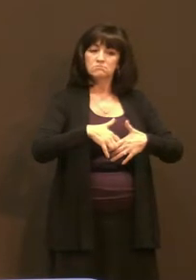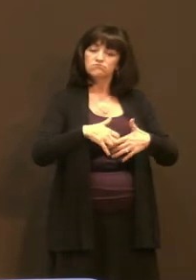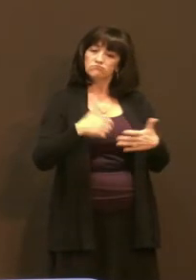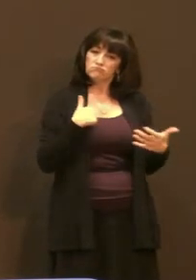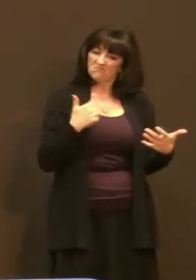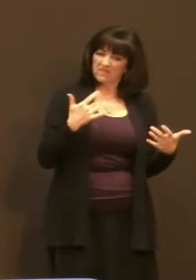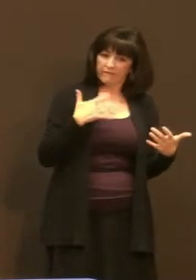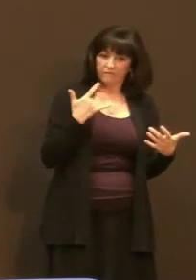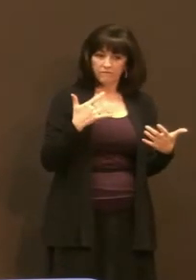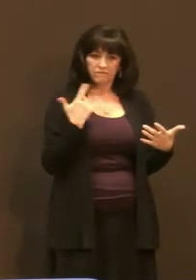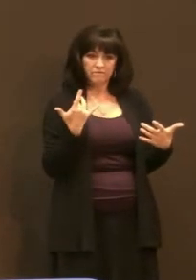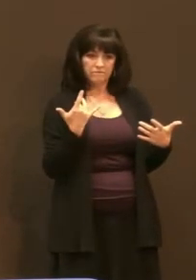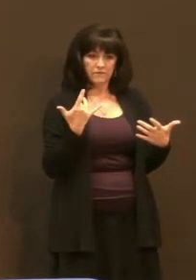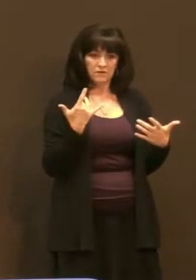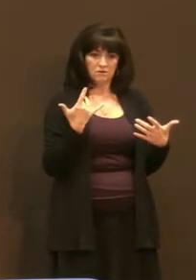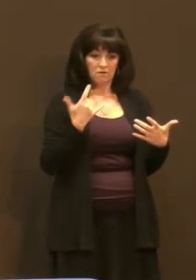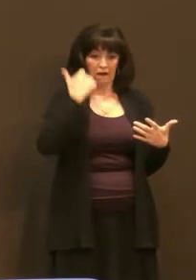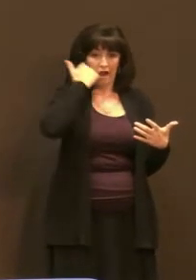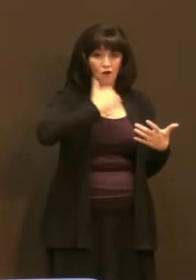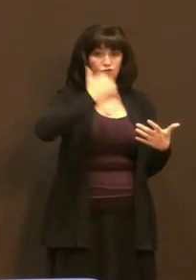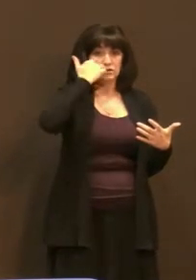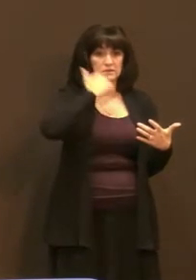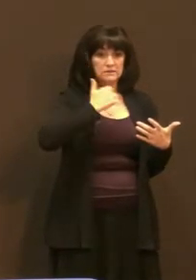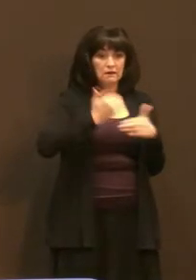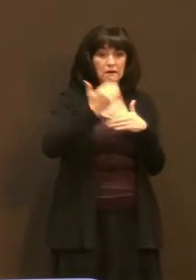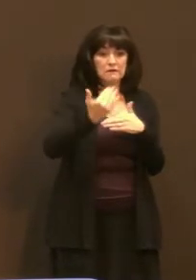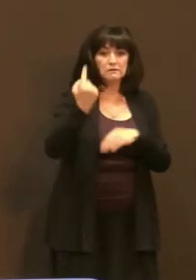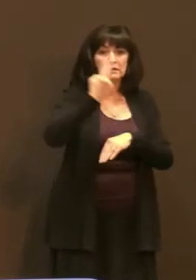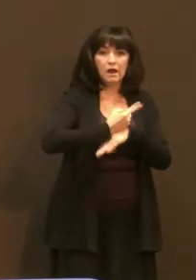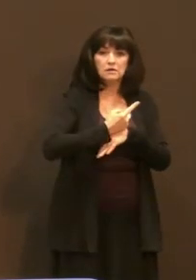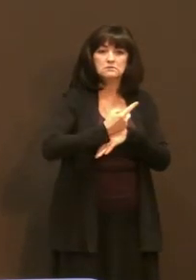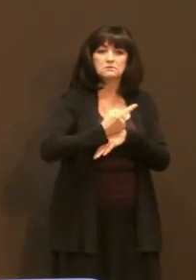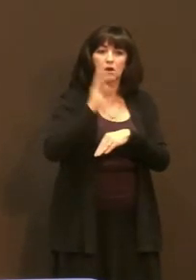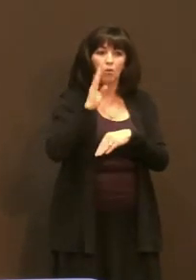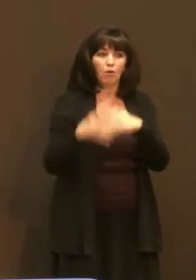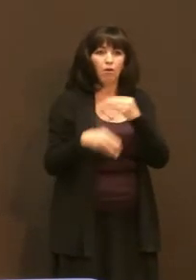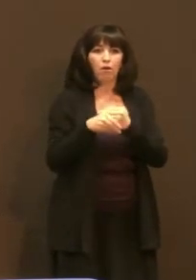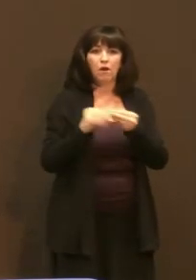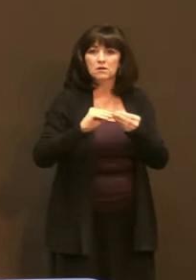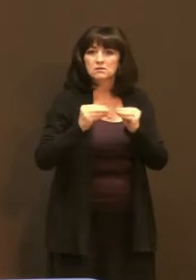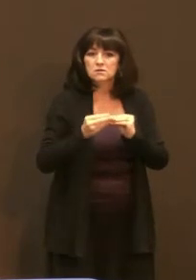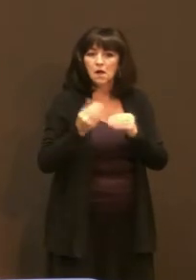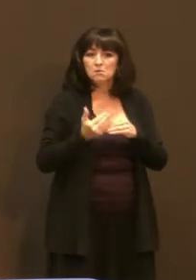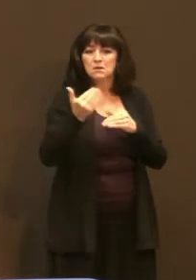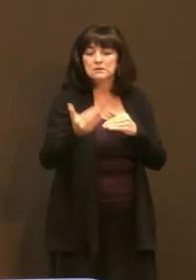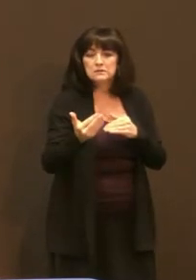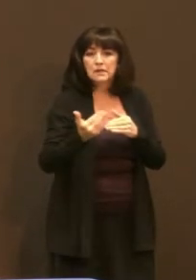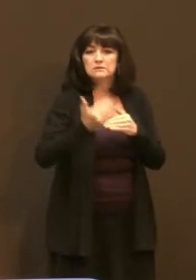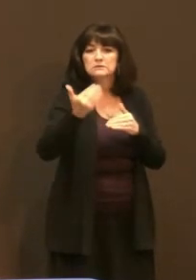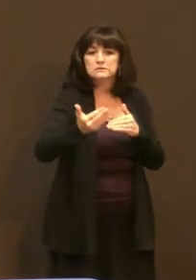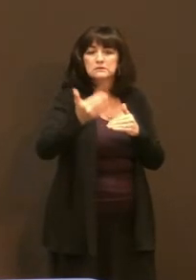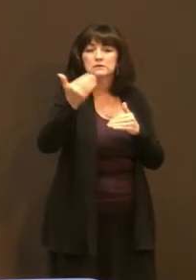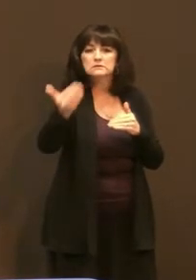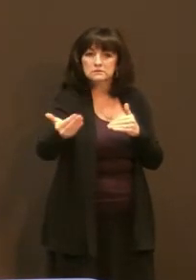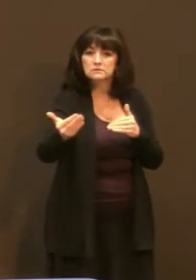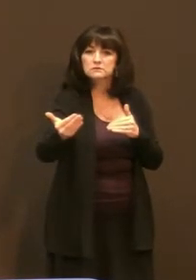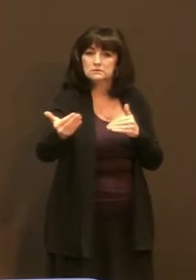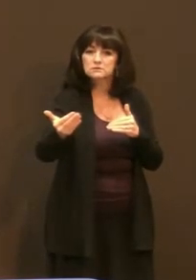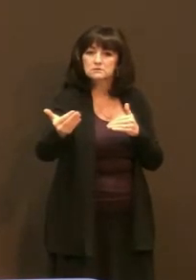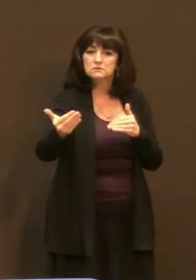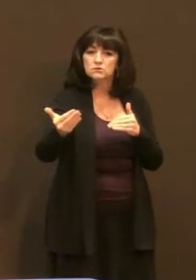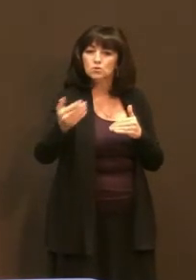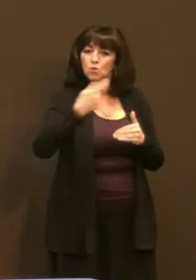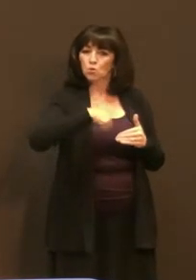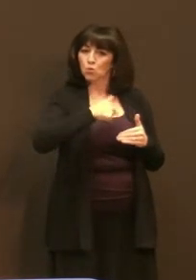growth rate of hospitalizations to positive cases, that number as of April the 20th of